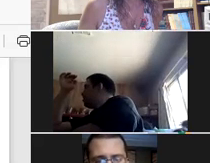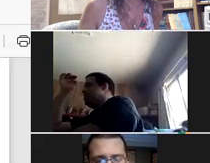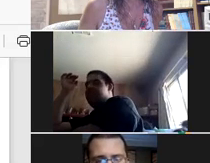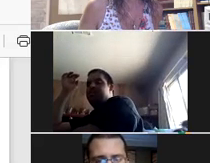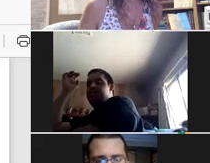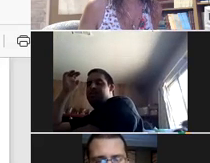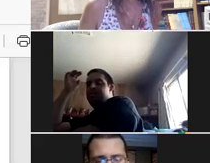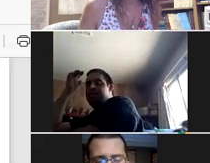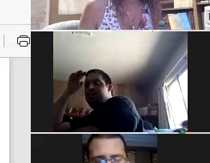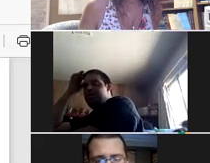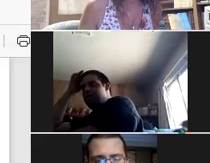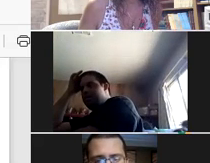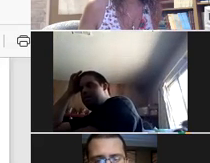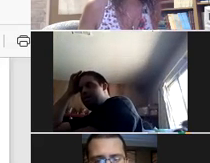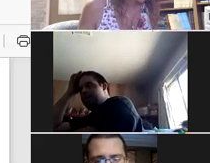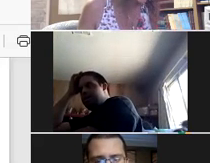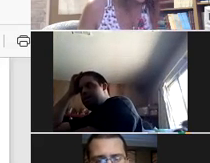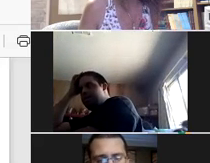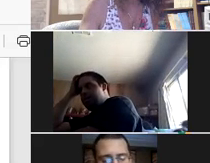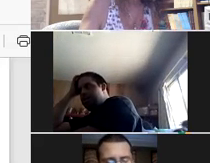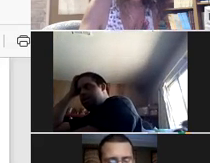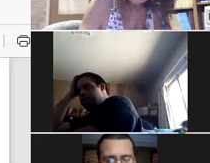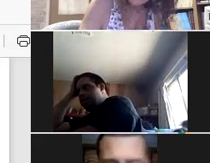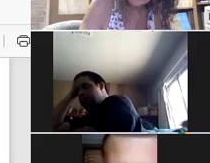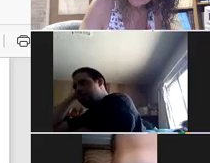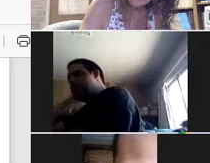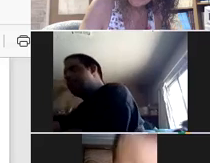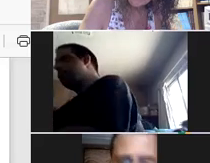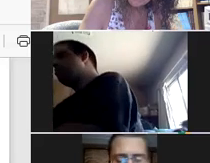Verse 15 in the 13th chapter of Matthew.